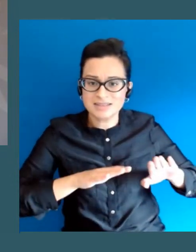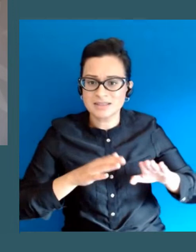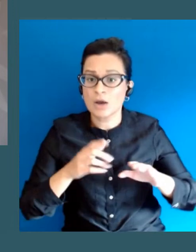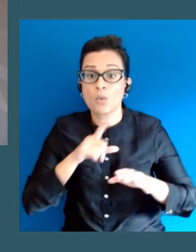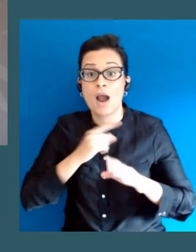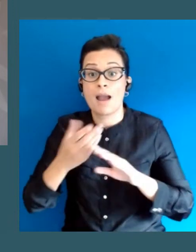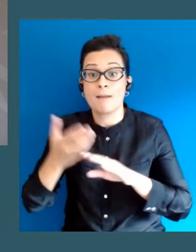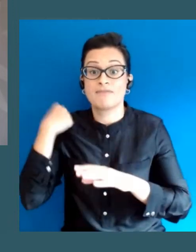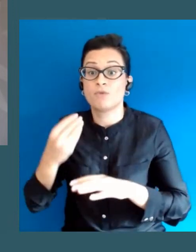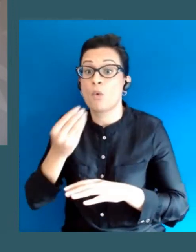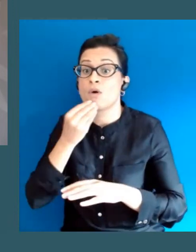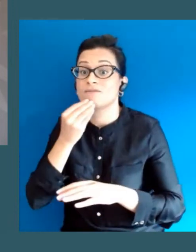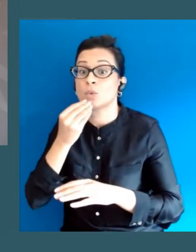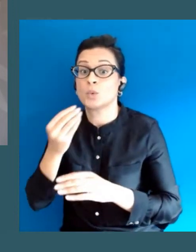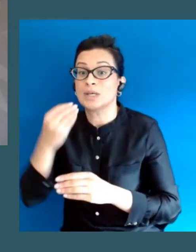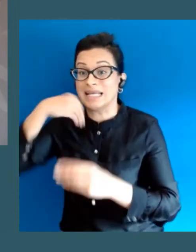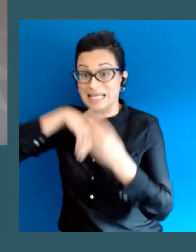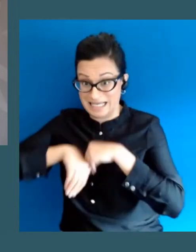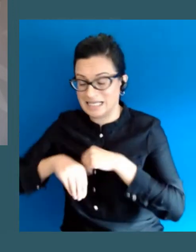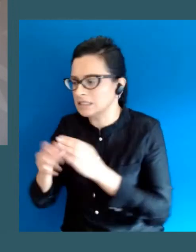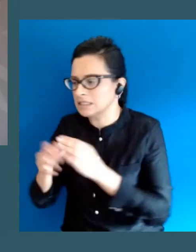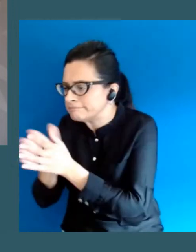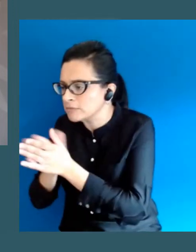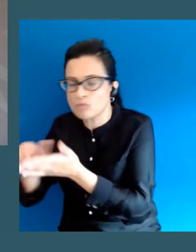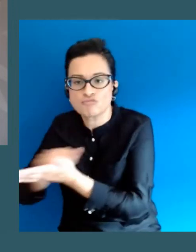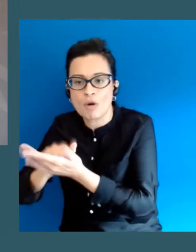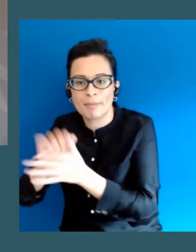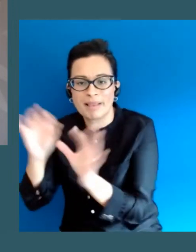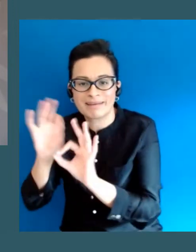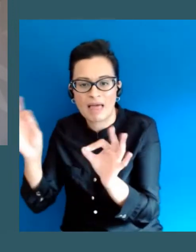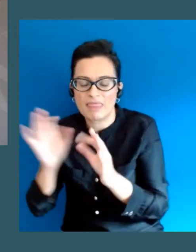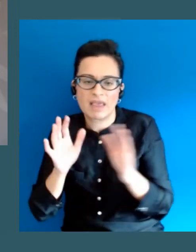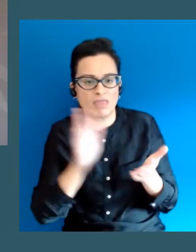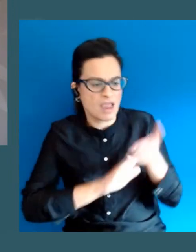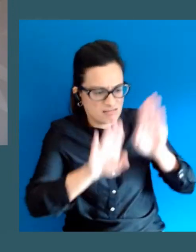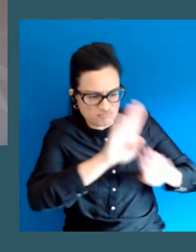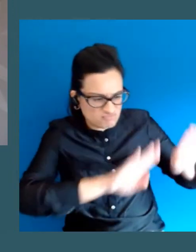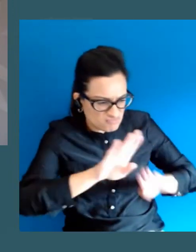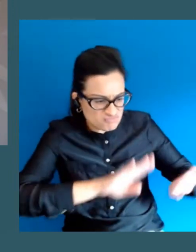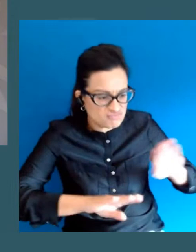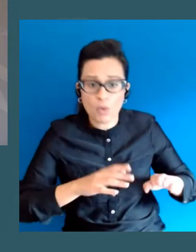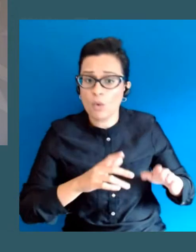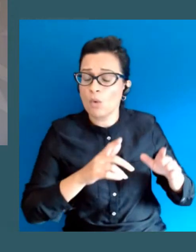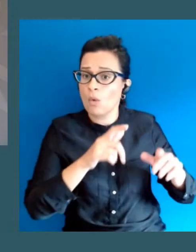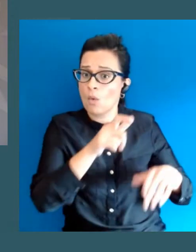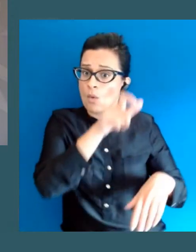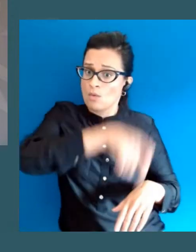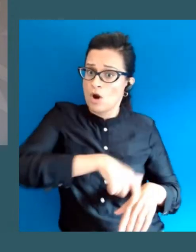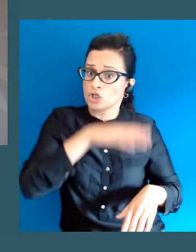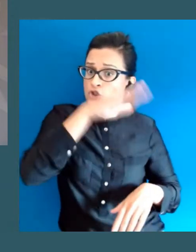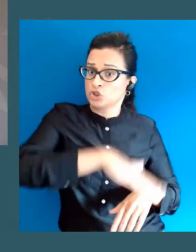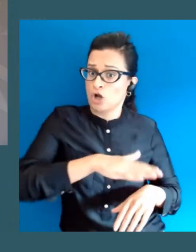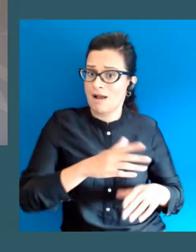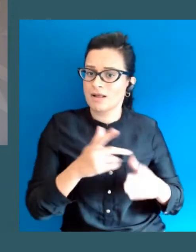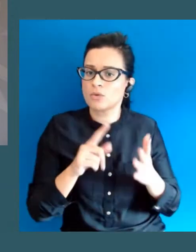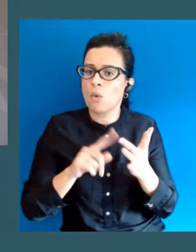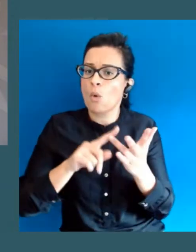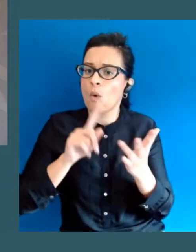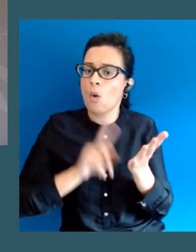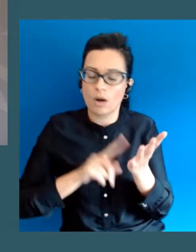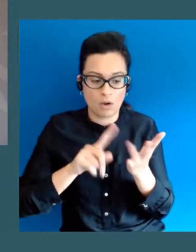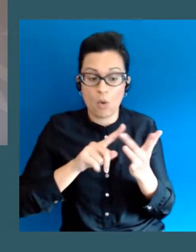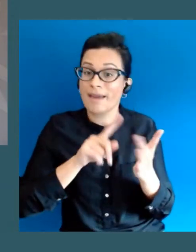their hands. The second is that when you're massaging an infant with an oil, then you may somehow